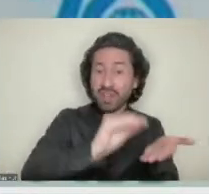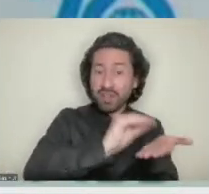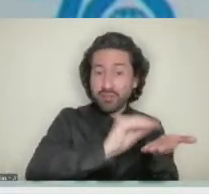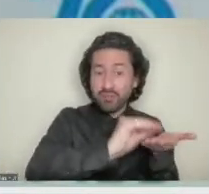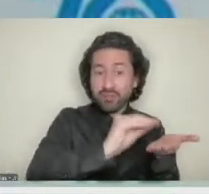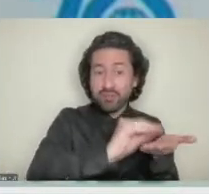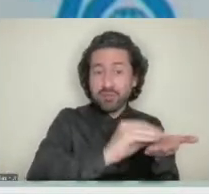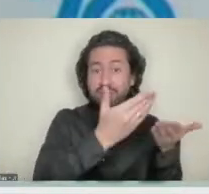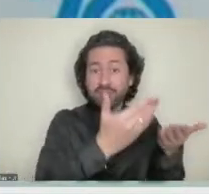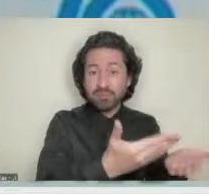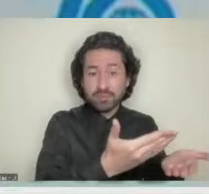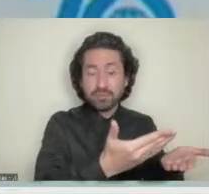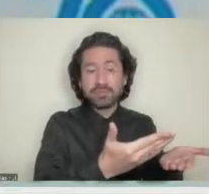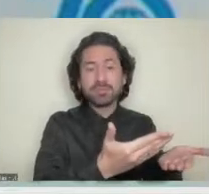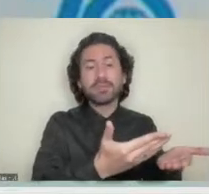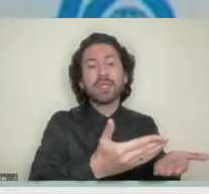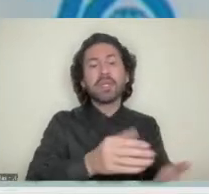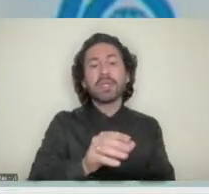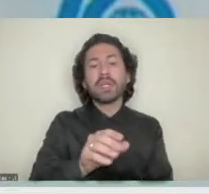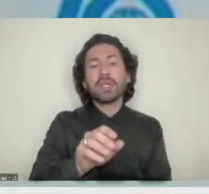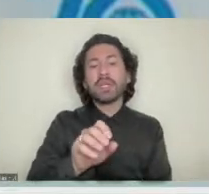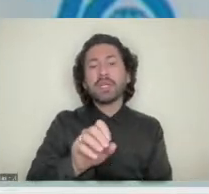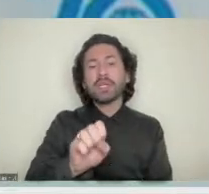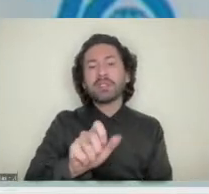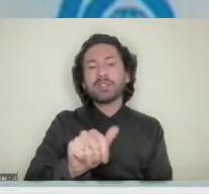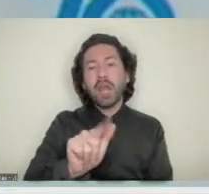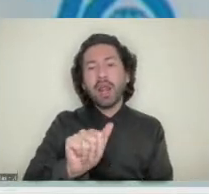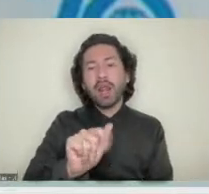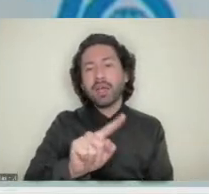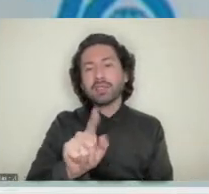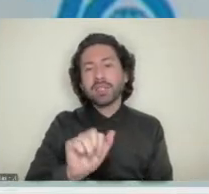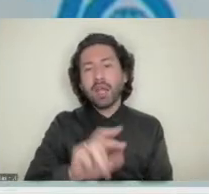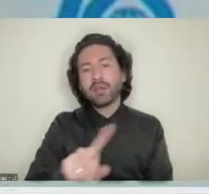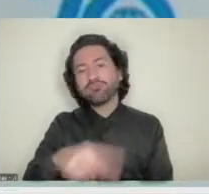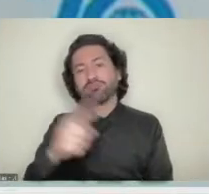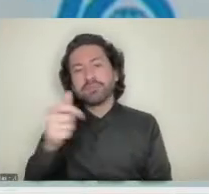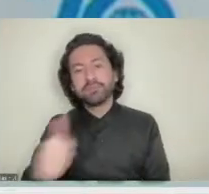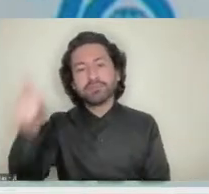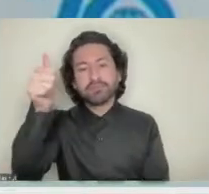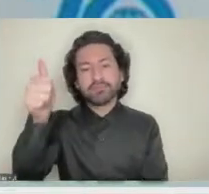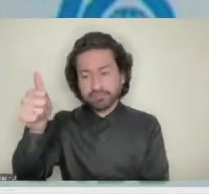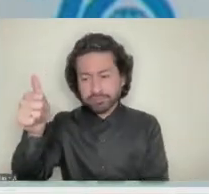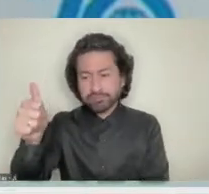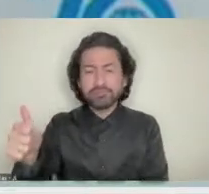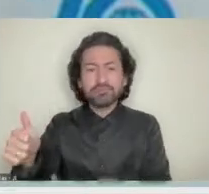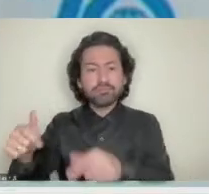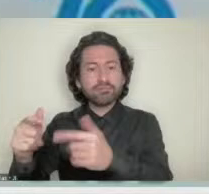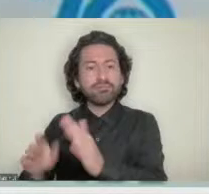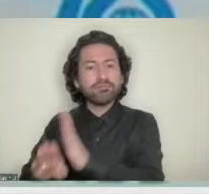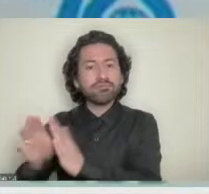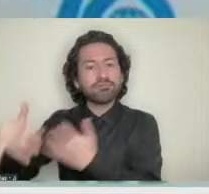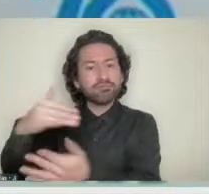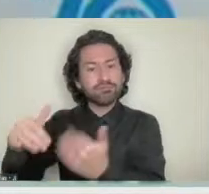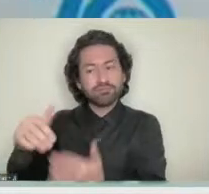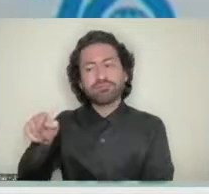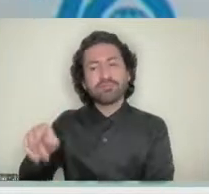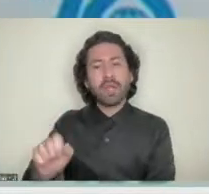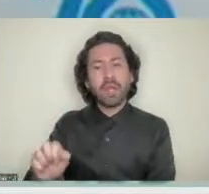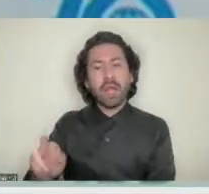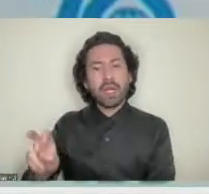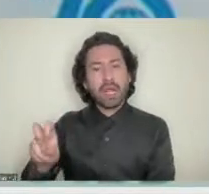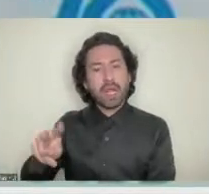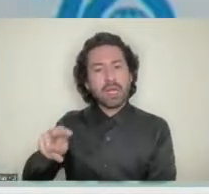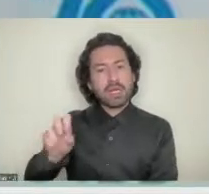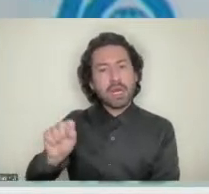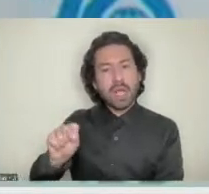of ECLAC, to Dr. Jose Manuel Salazar, the director of social development